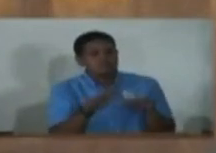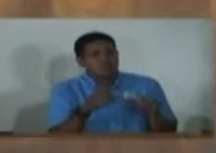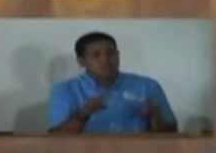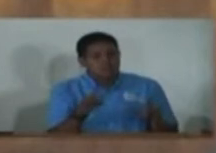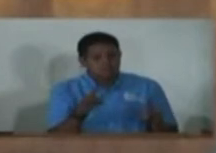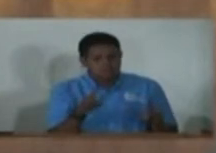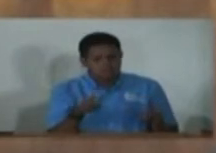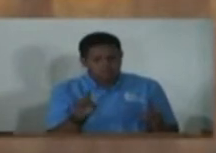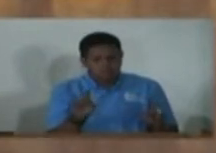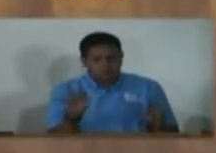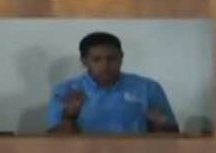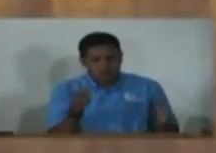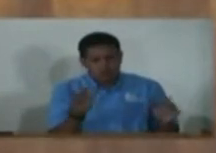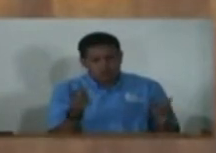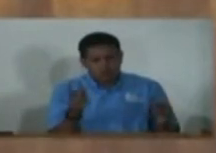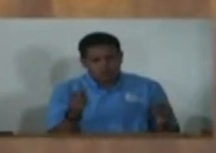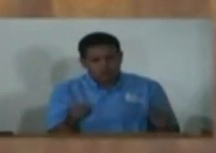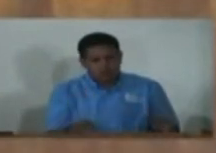permitted?